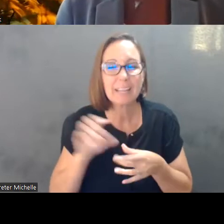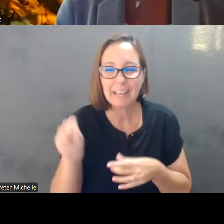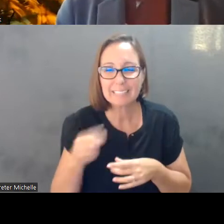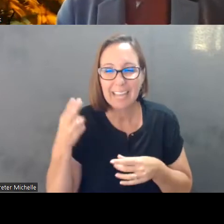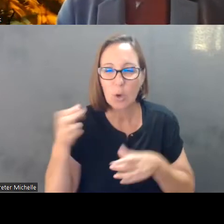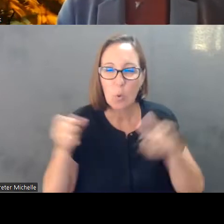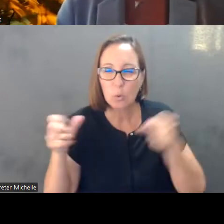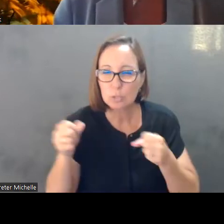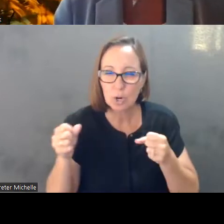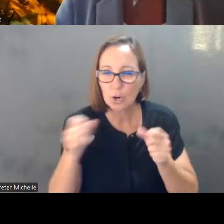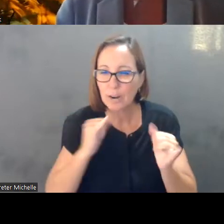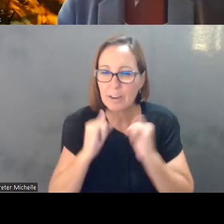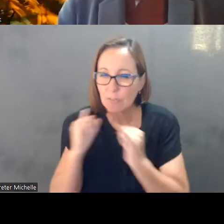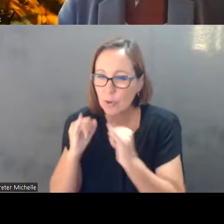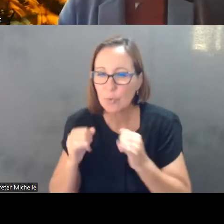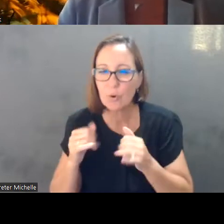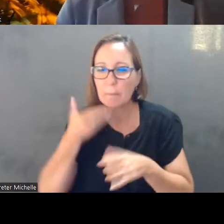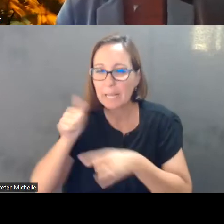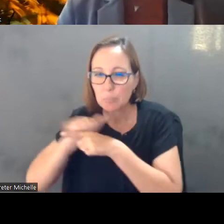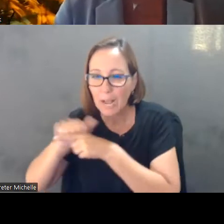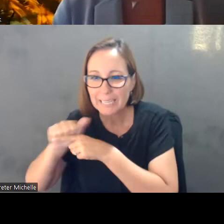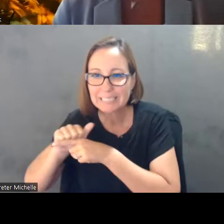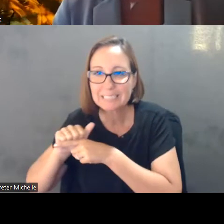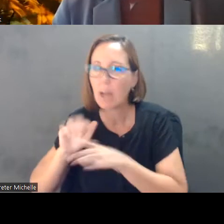as well as the best practices